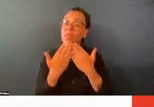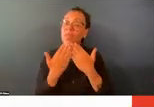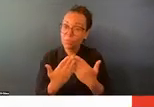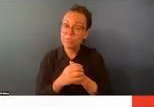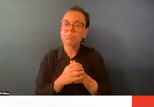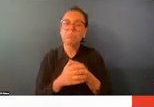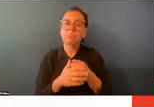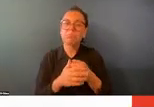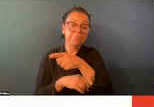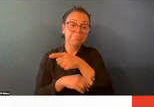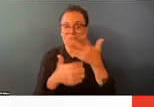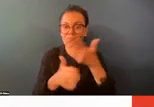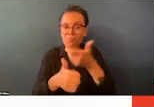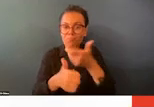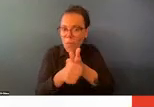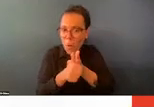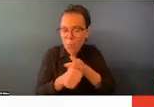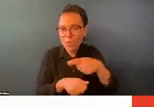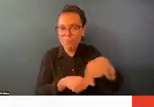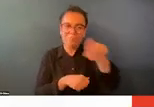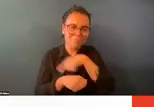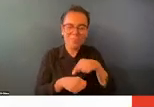for listening us. And